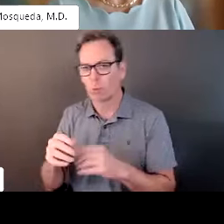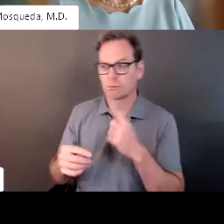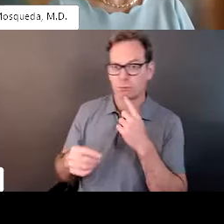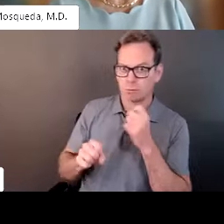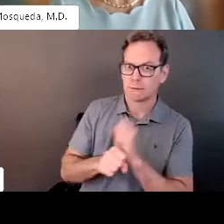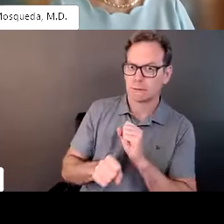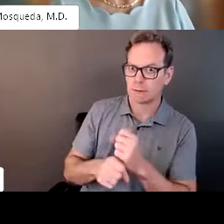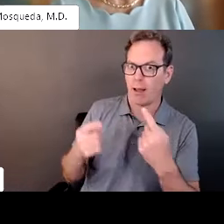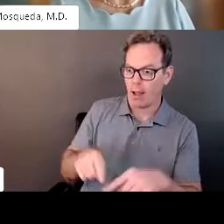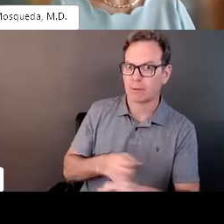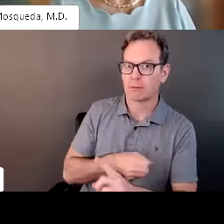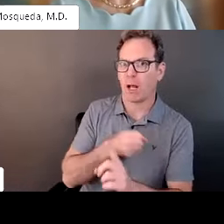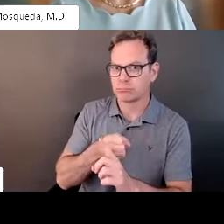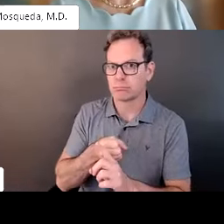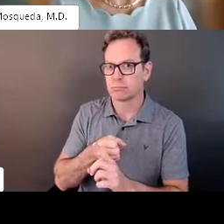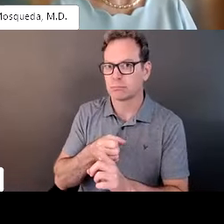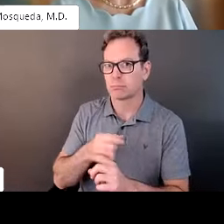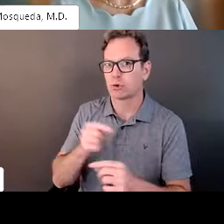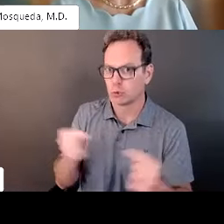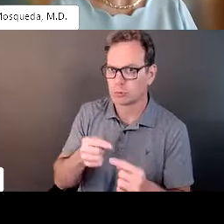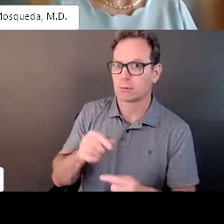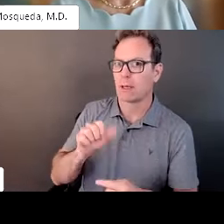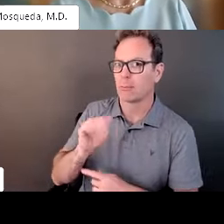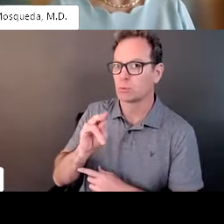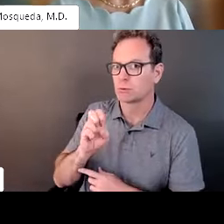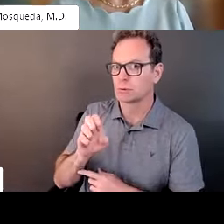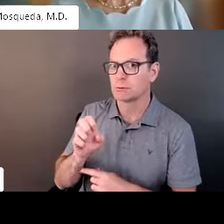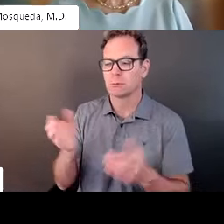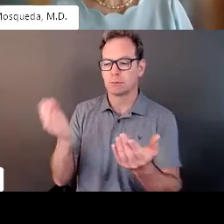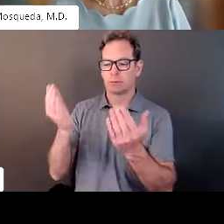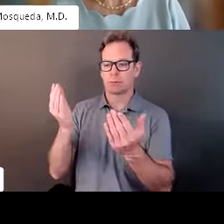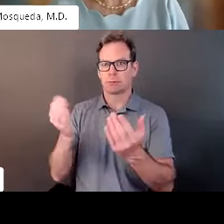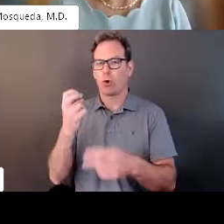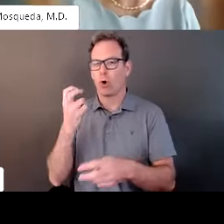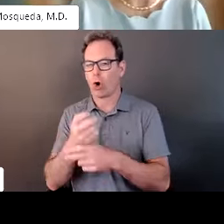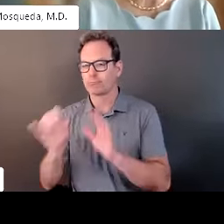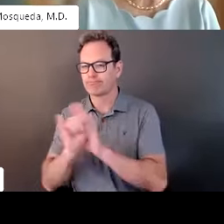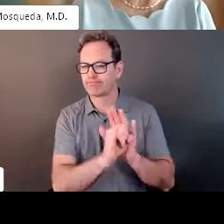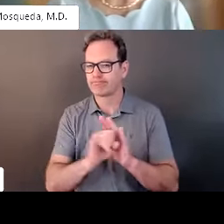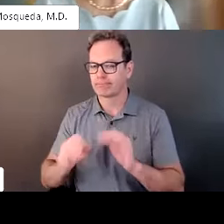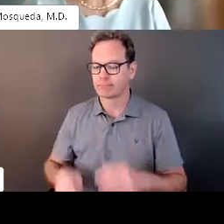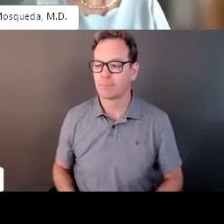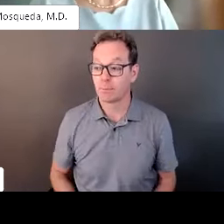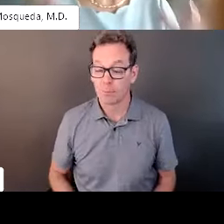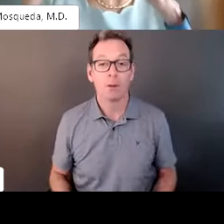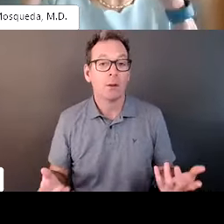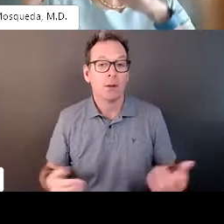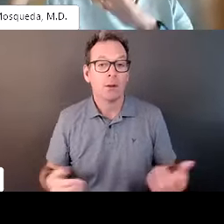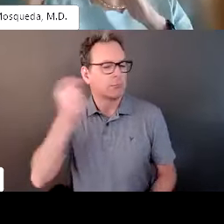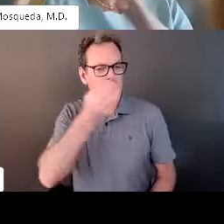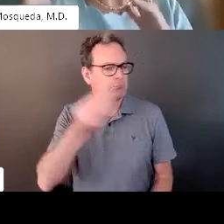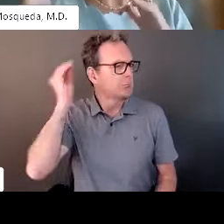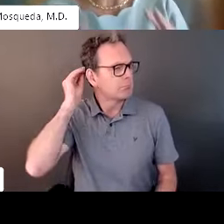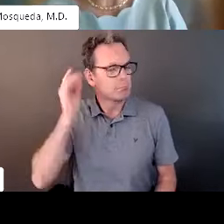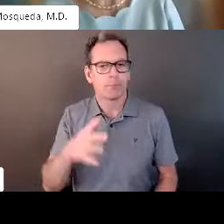So, so these are just important to keep in mind as we age. It means that as we grow older, it may be hard physically